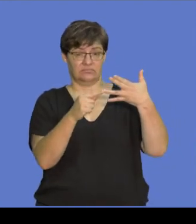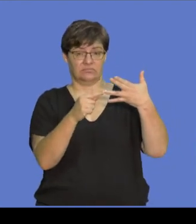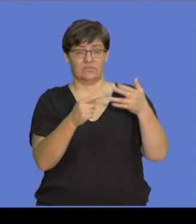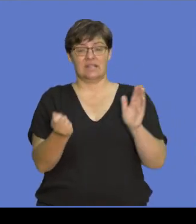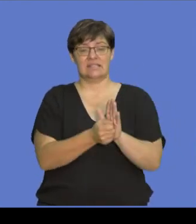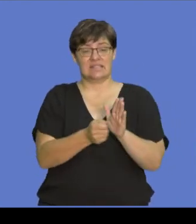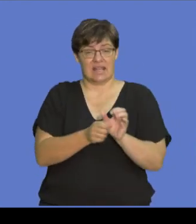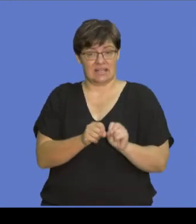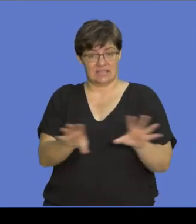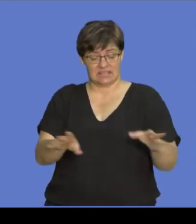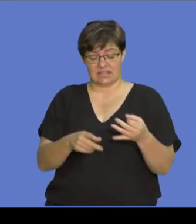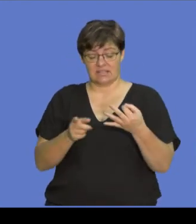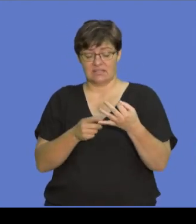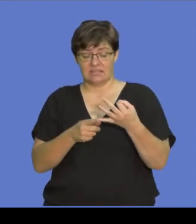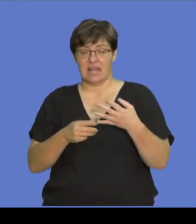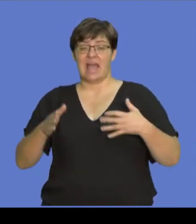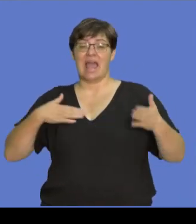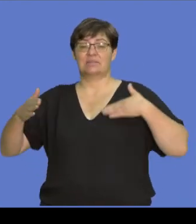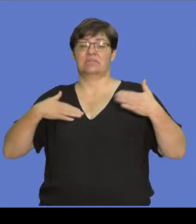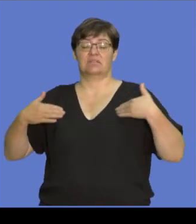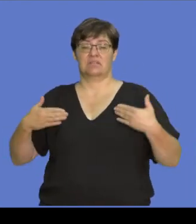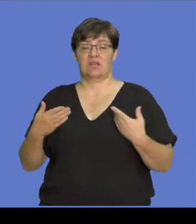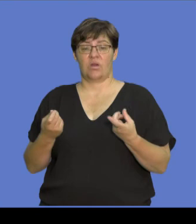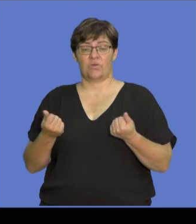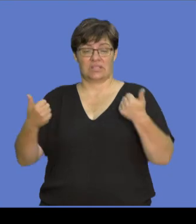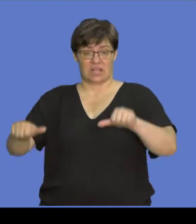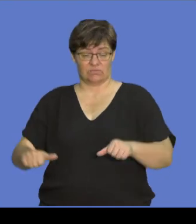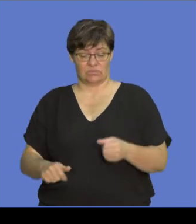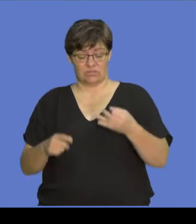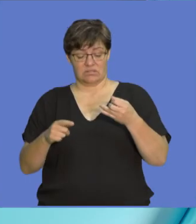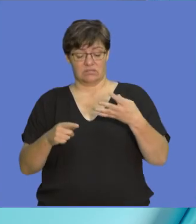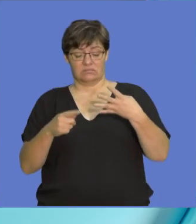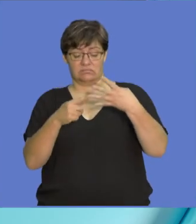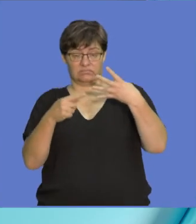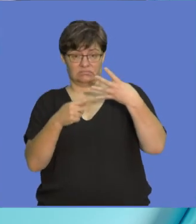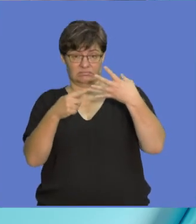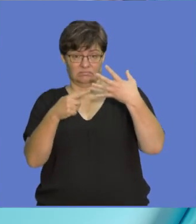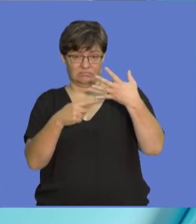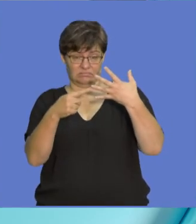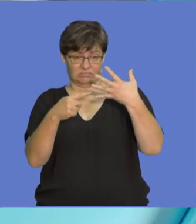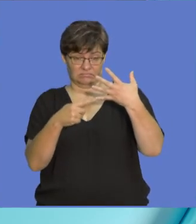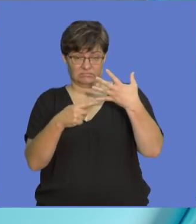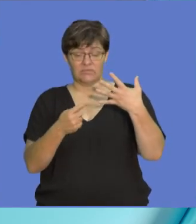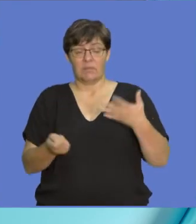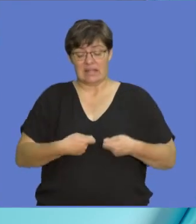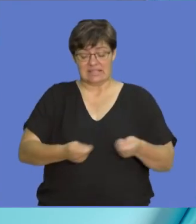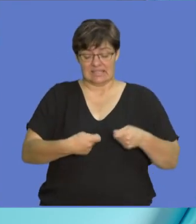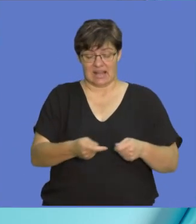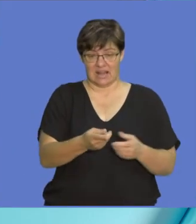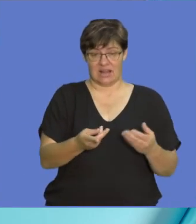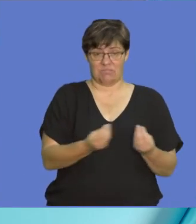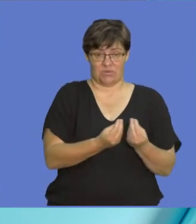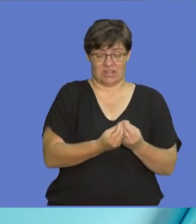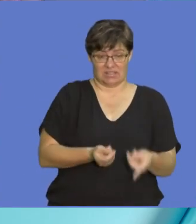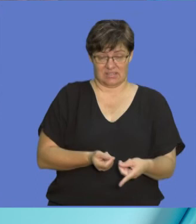your administrative cost account. Those 2 cost accounts we know impact on the selling part of my product, and